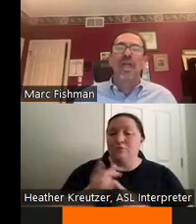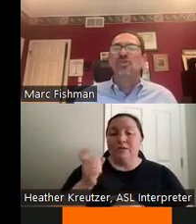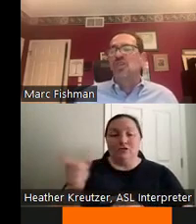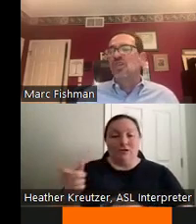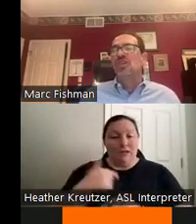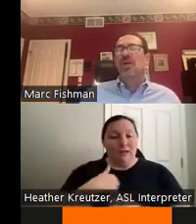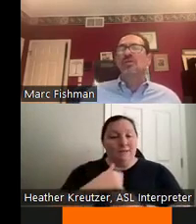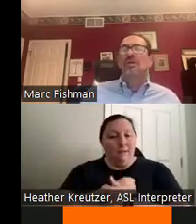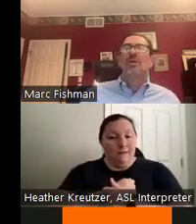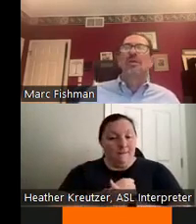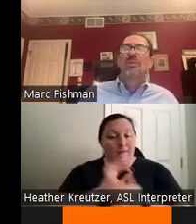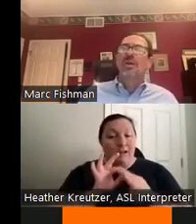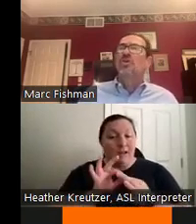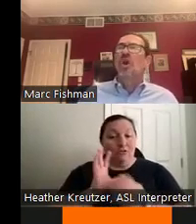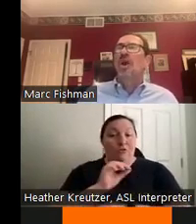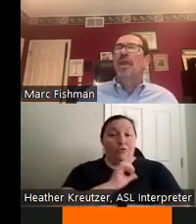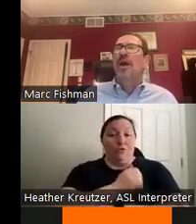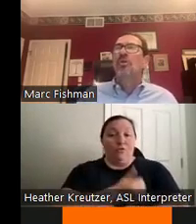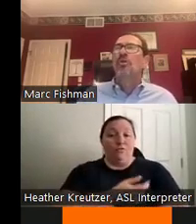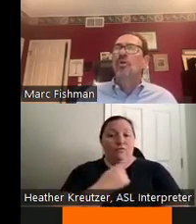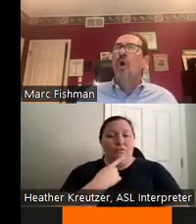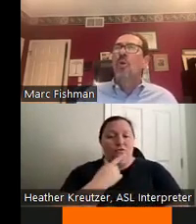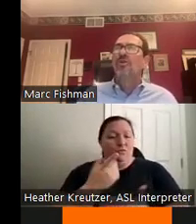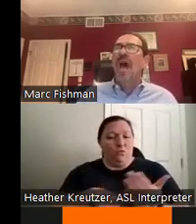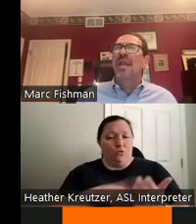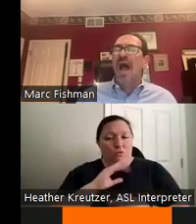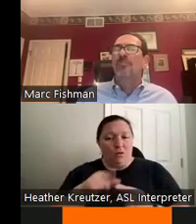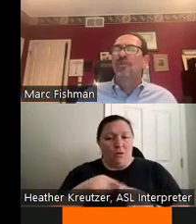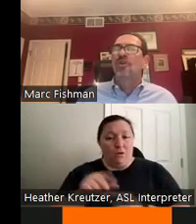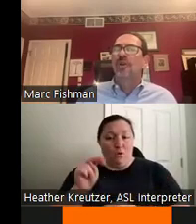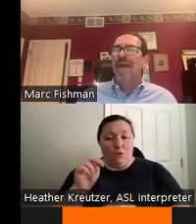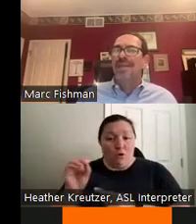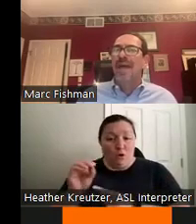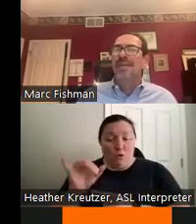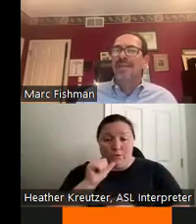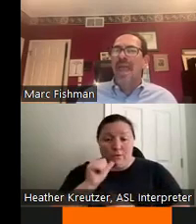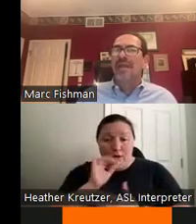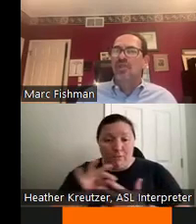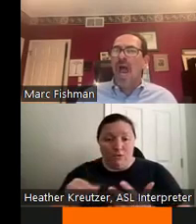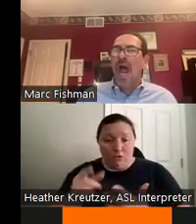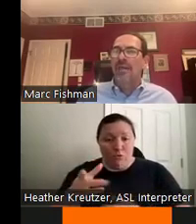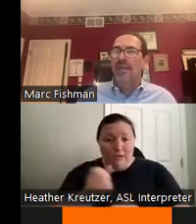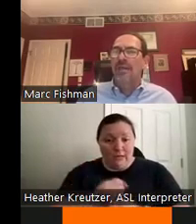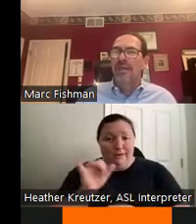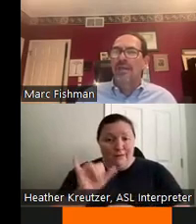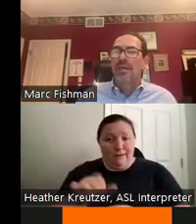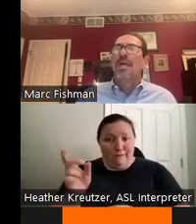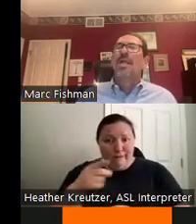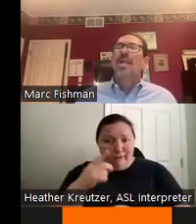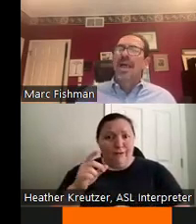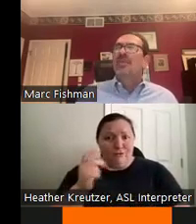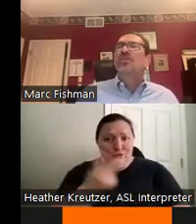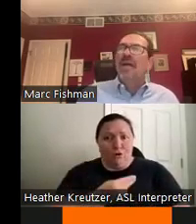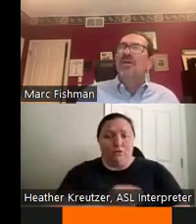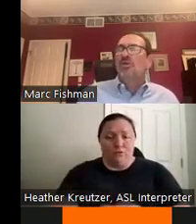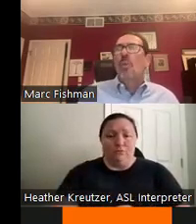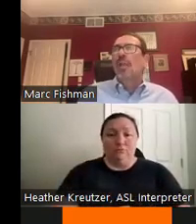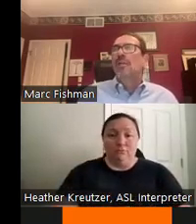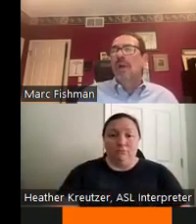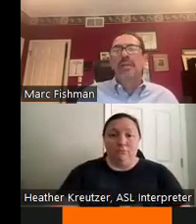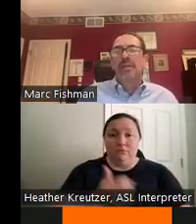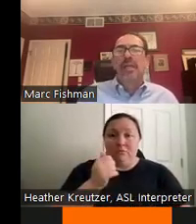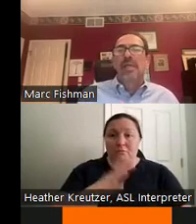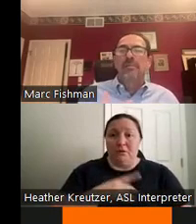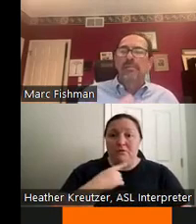the authority. And she says, what are you talking about? No is not an option. You're getting that dang shot. And this guy